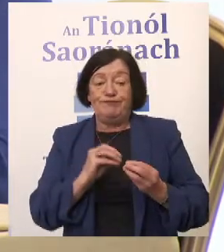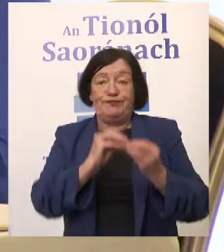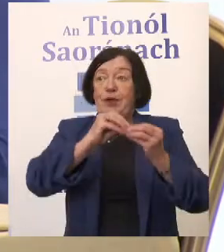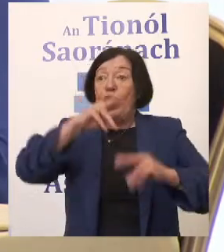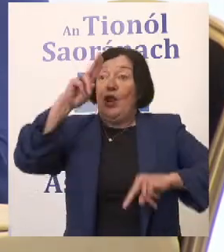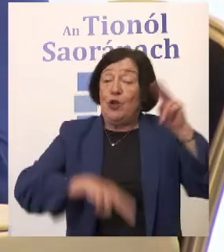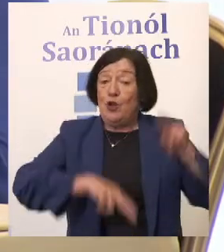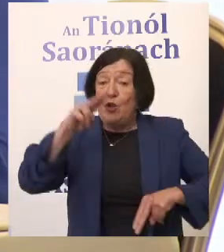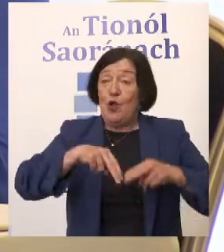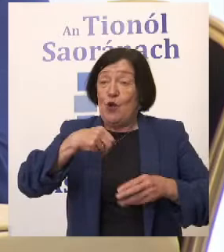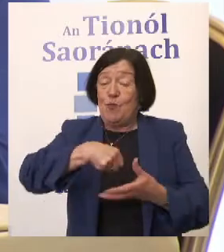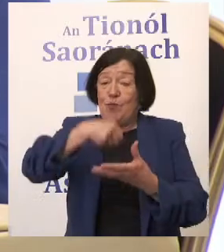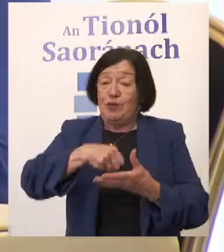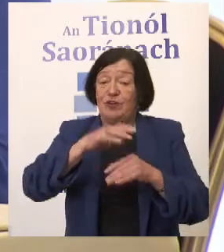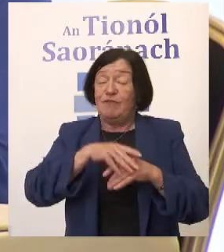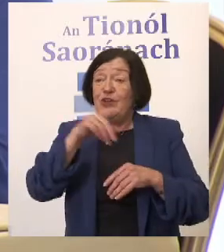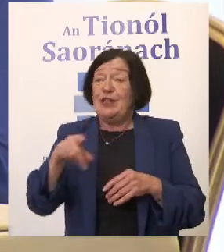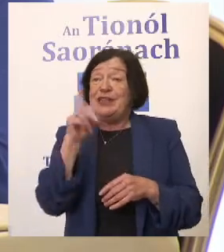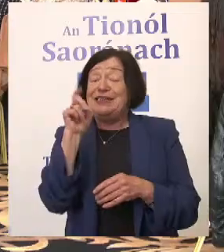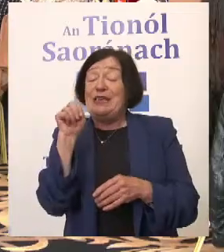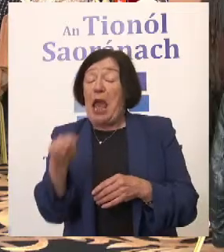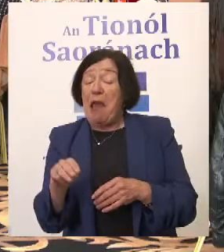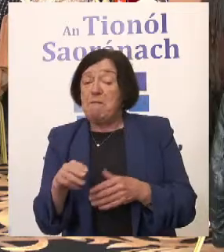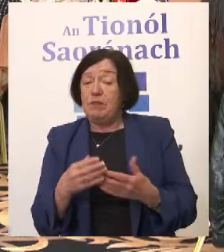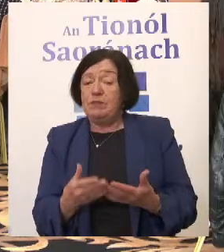budgetary process for the directly elected mayor?